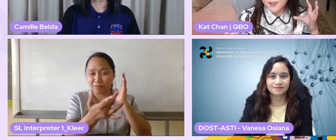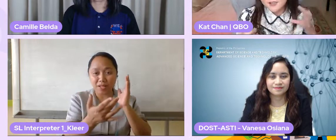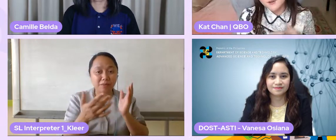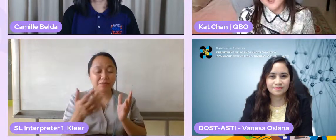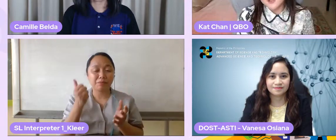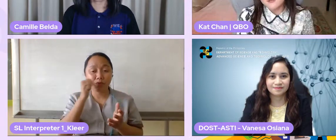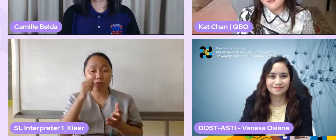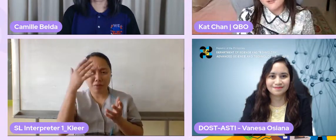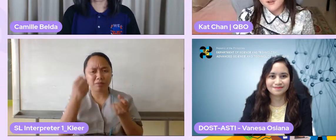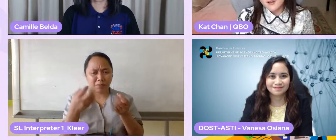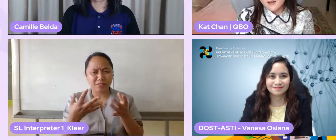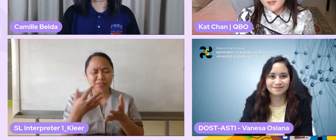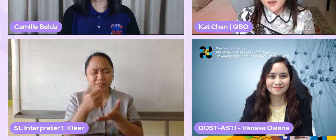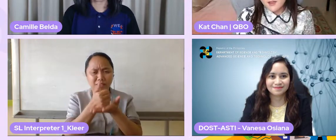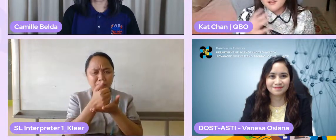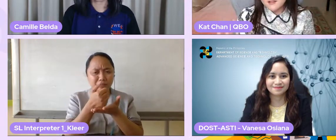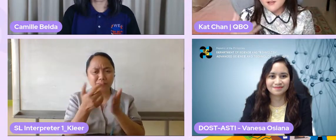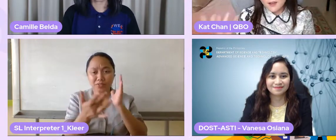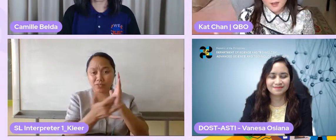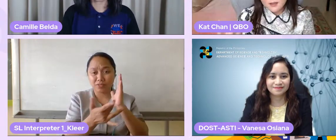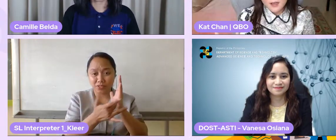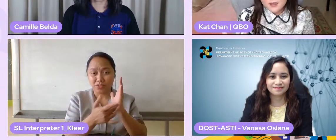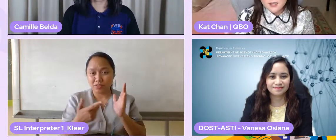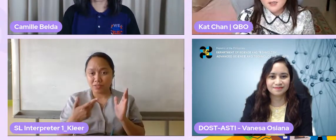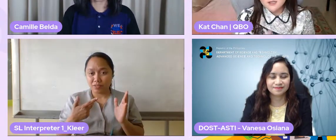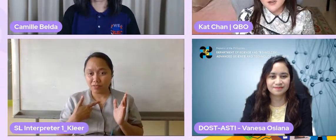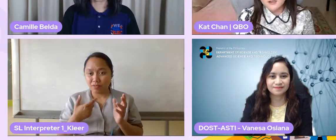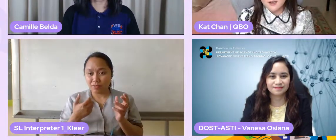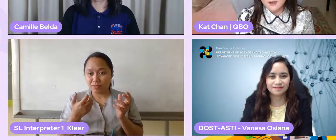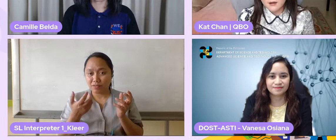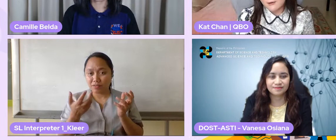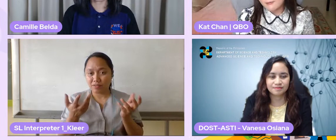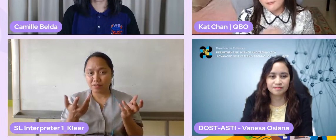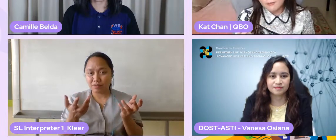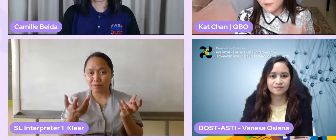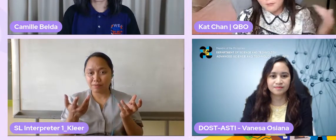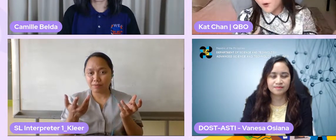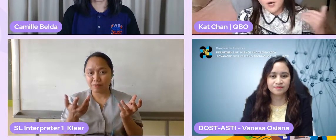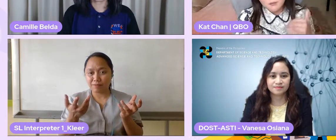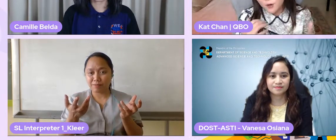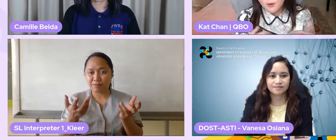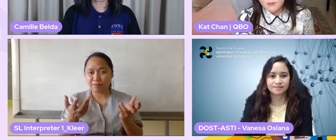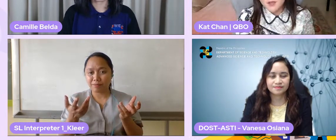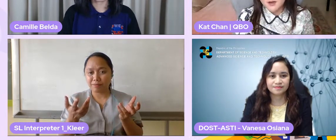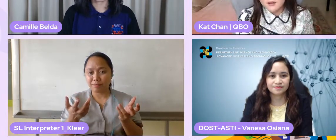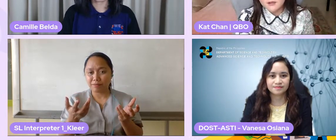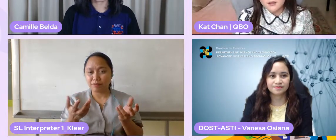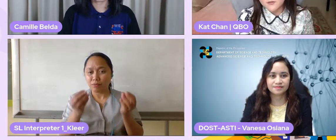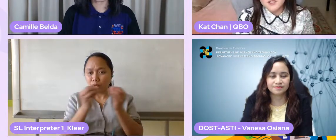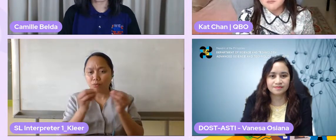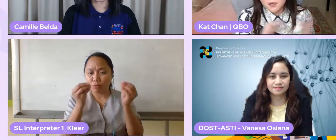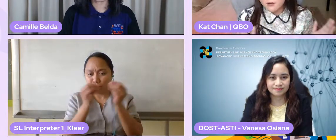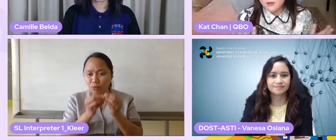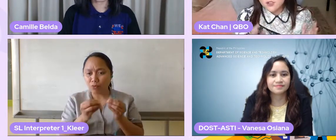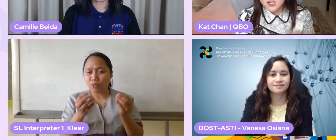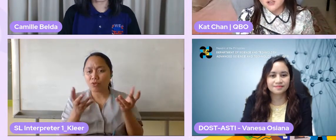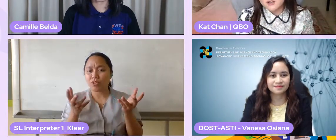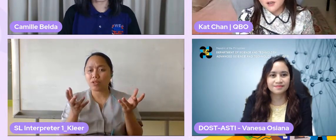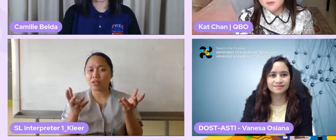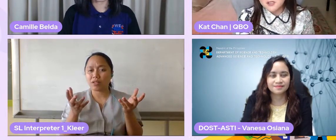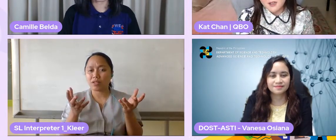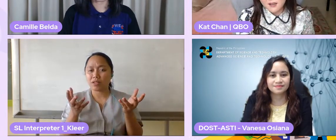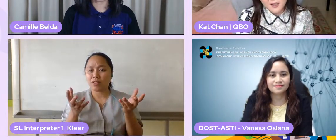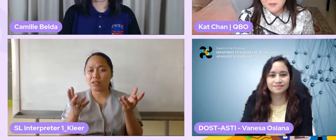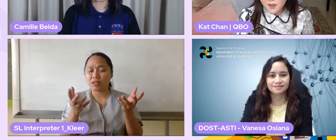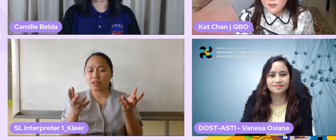super direct. So, I think yung the end cases, right, like, more and more women are entering the field. Pero in